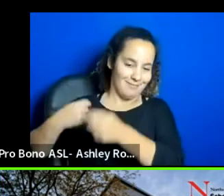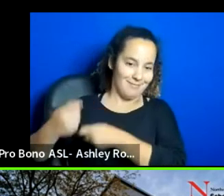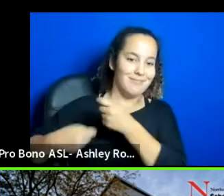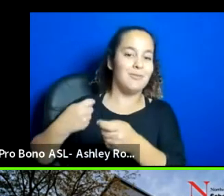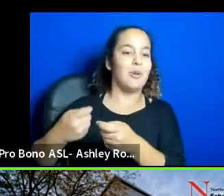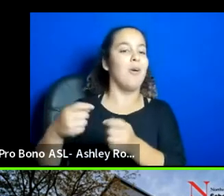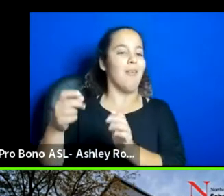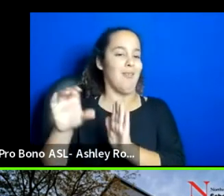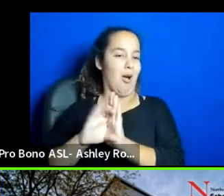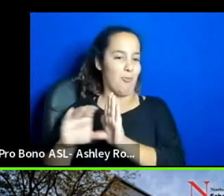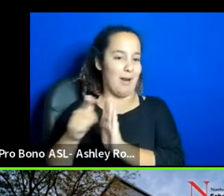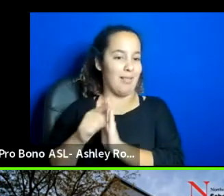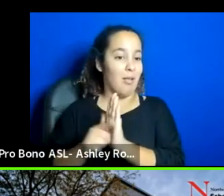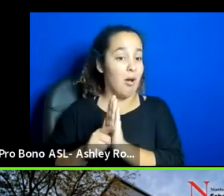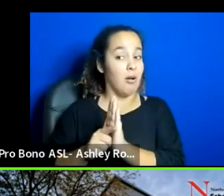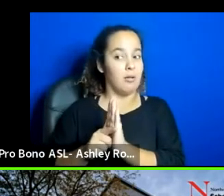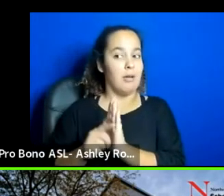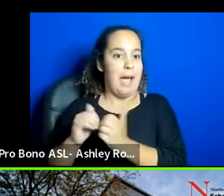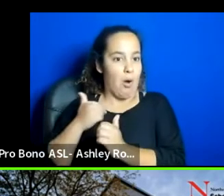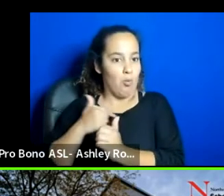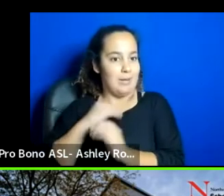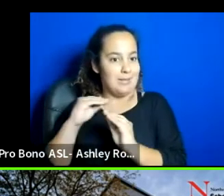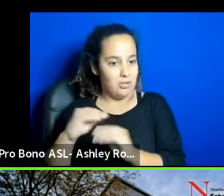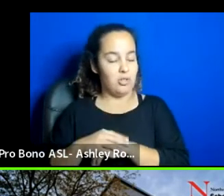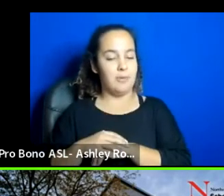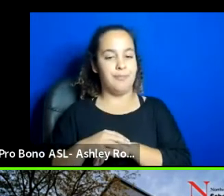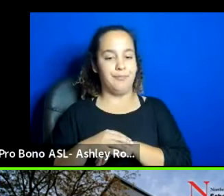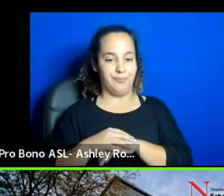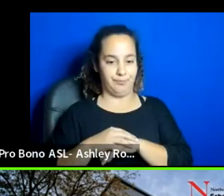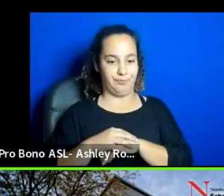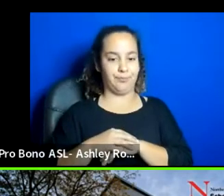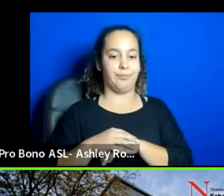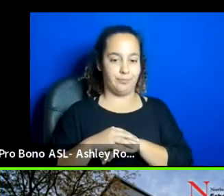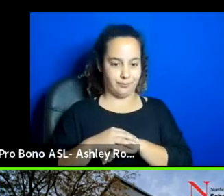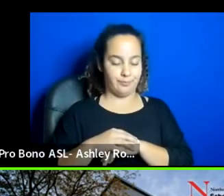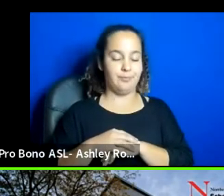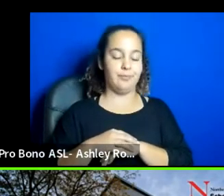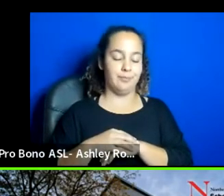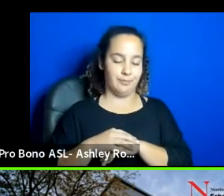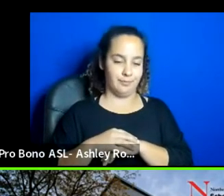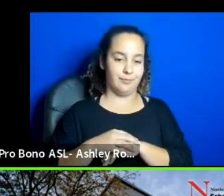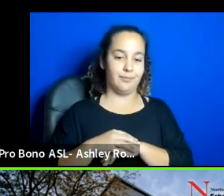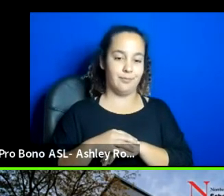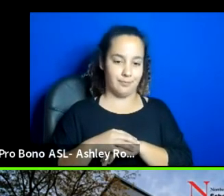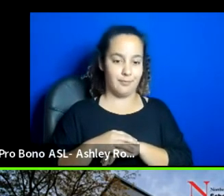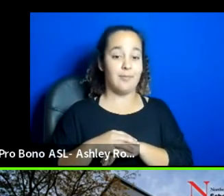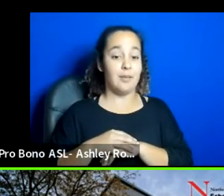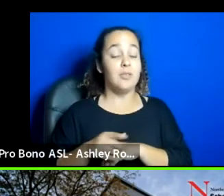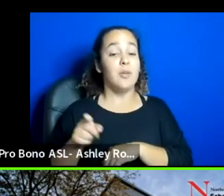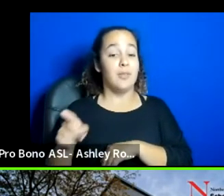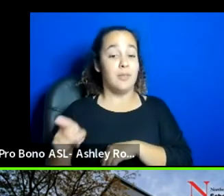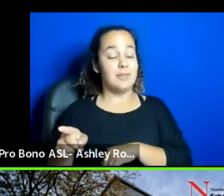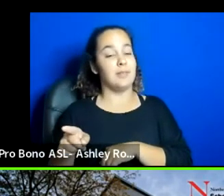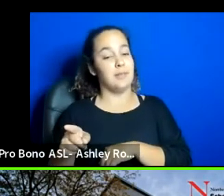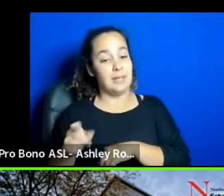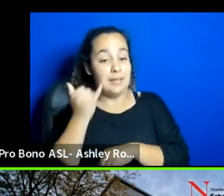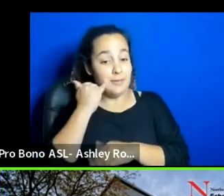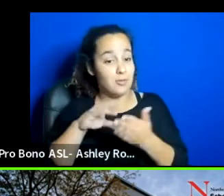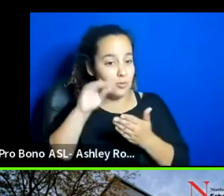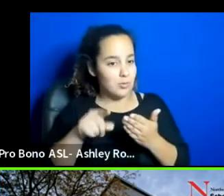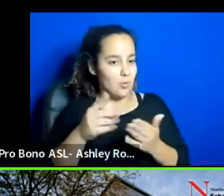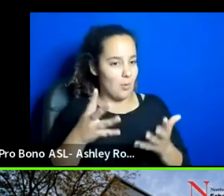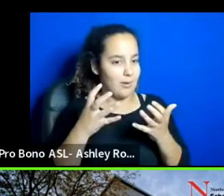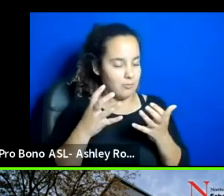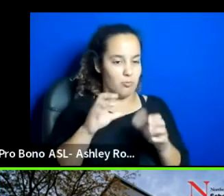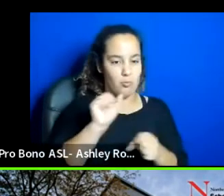it. And again, underscores the minimal role of copyright in what is a copyright dependent industry. If my students want to work in the entertainment